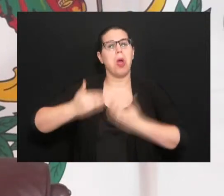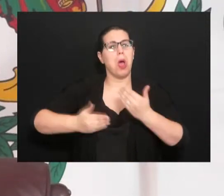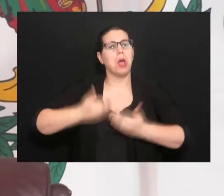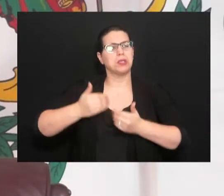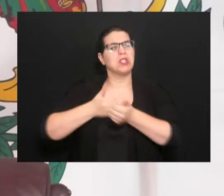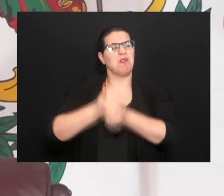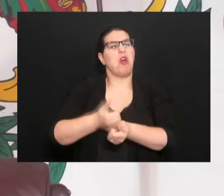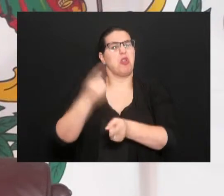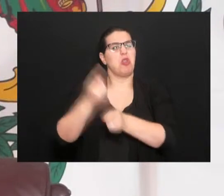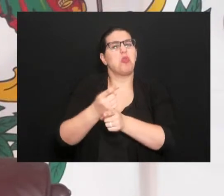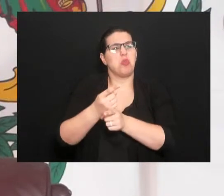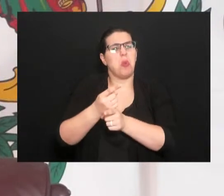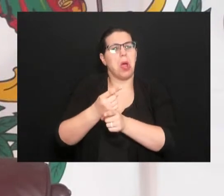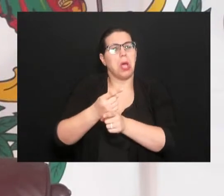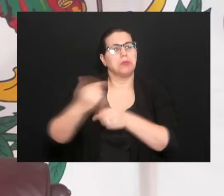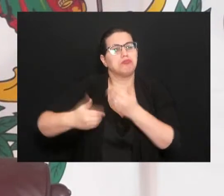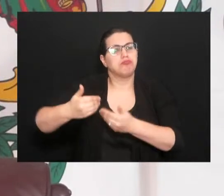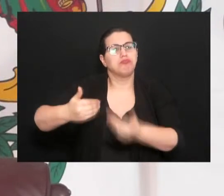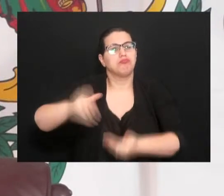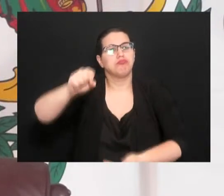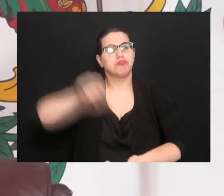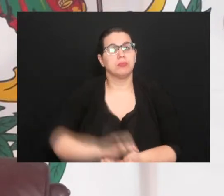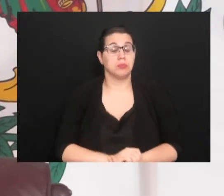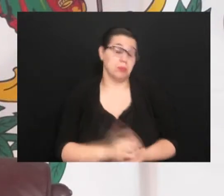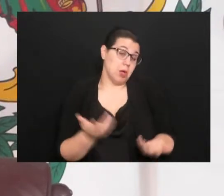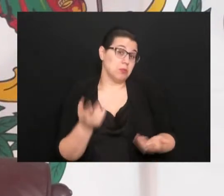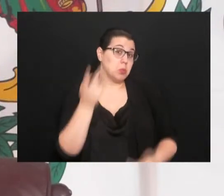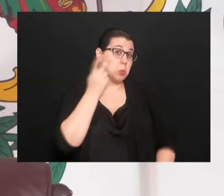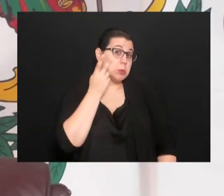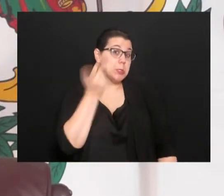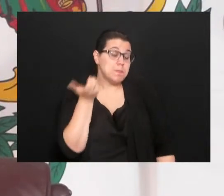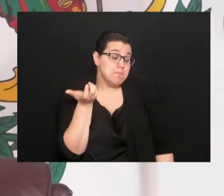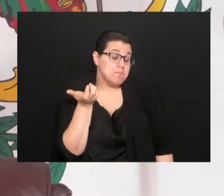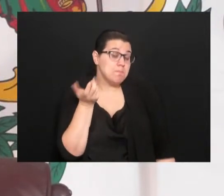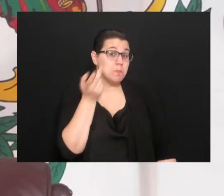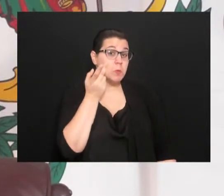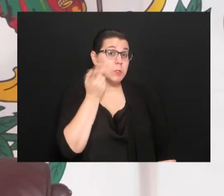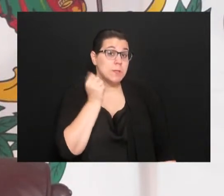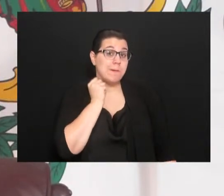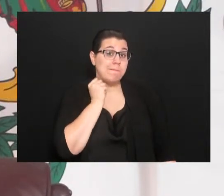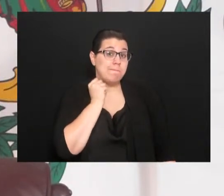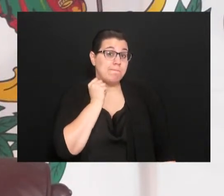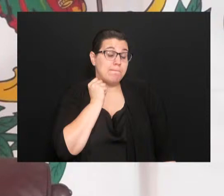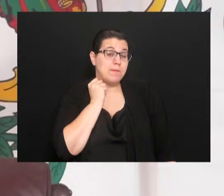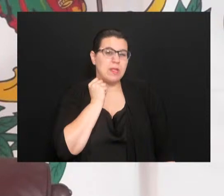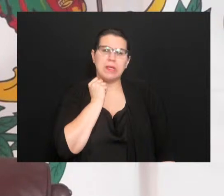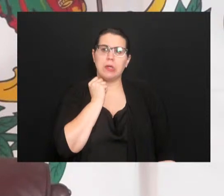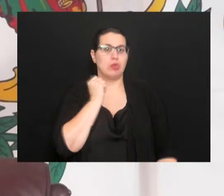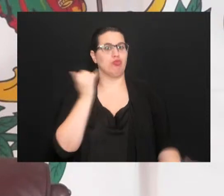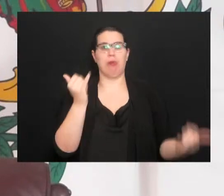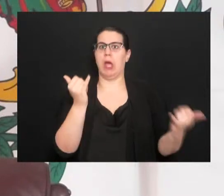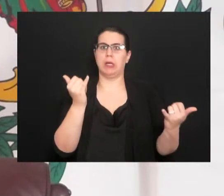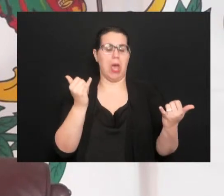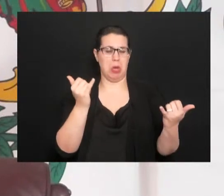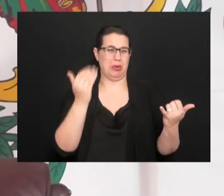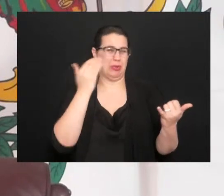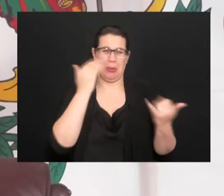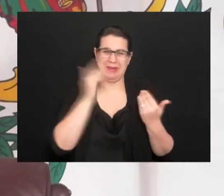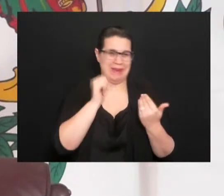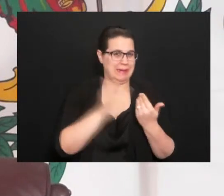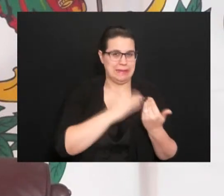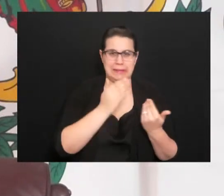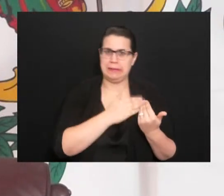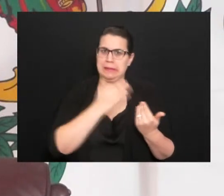now. And we'll see. We will see. And like I said, it's a great big uphill climb and everything.